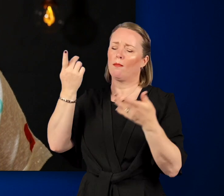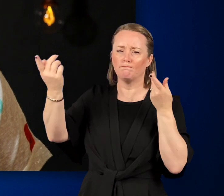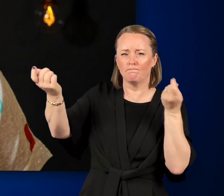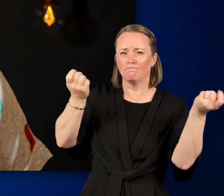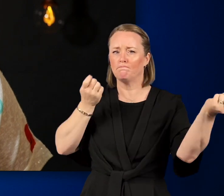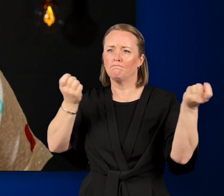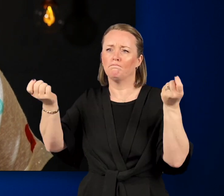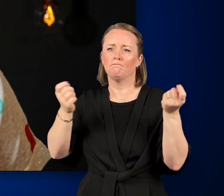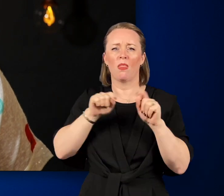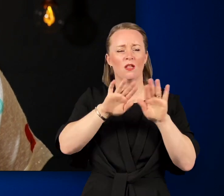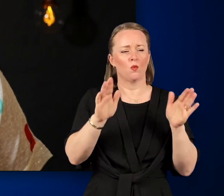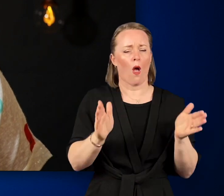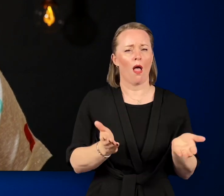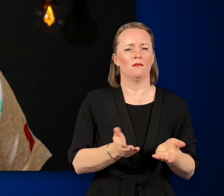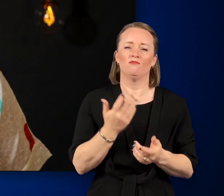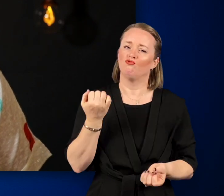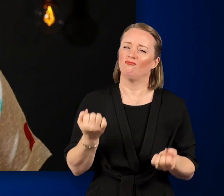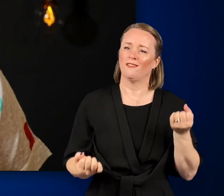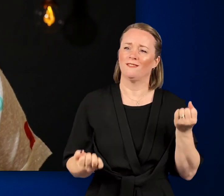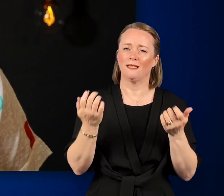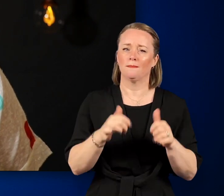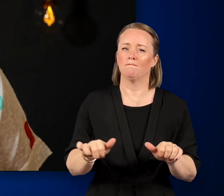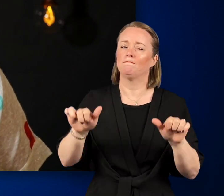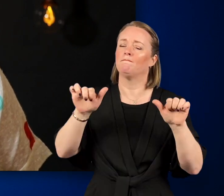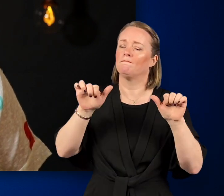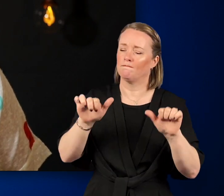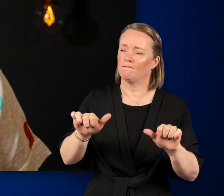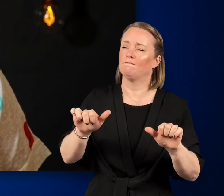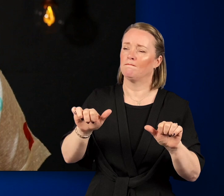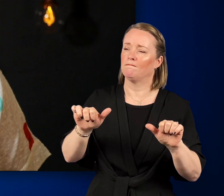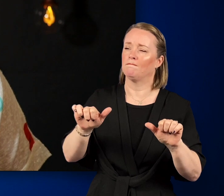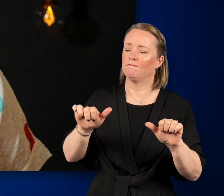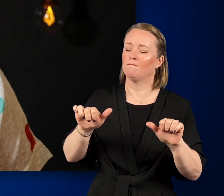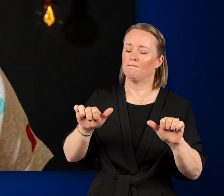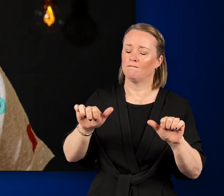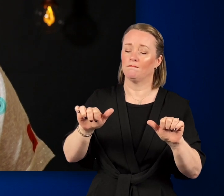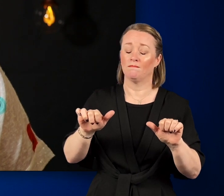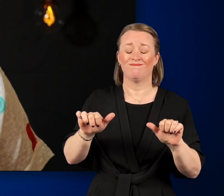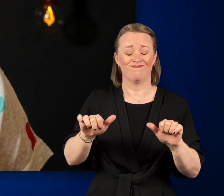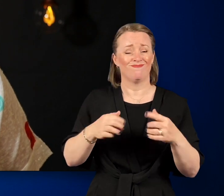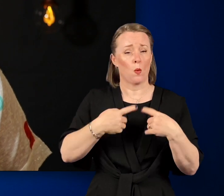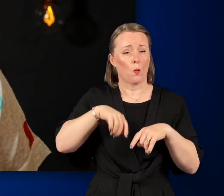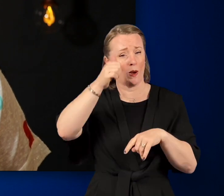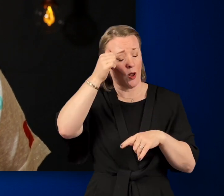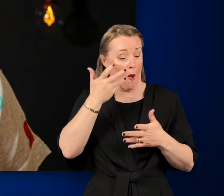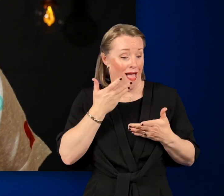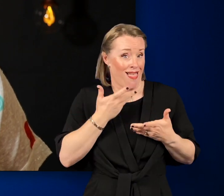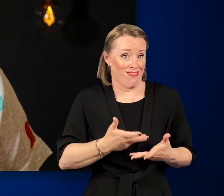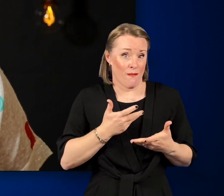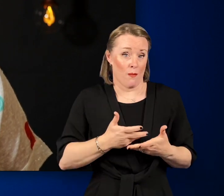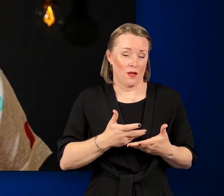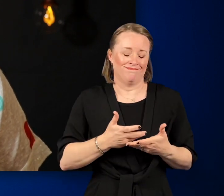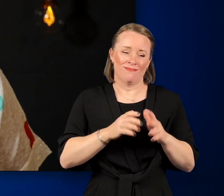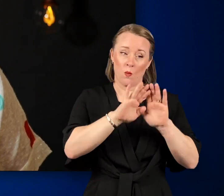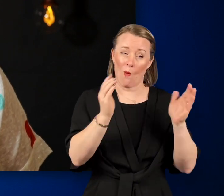world. We thank you for that, but we acknowledge that at the moment there are some things